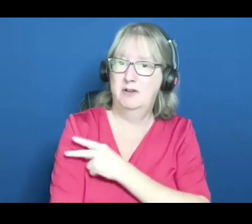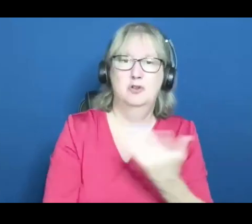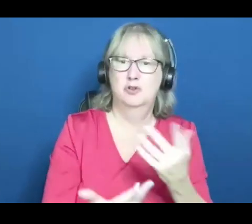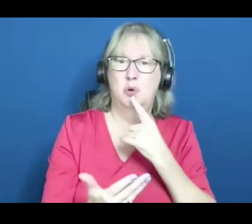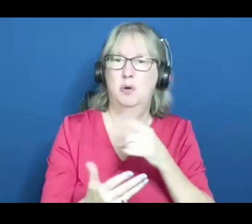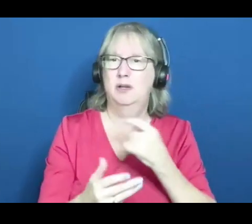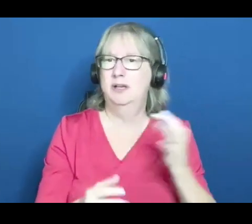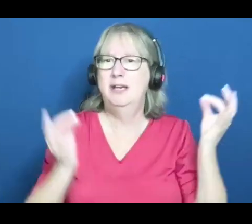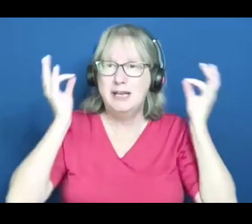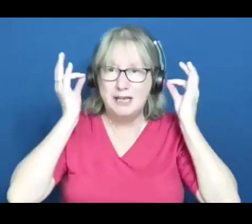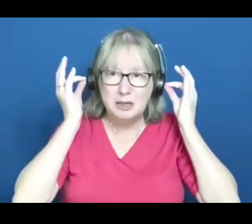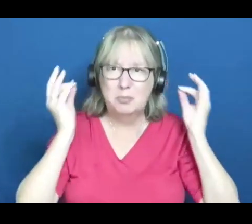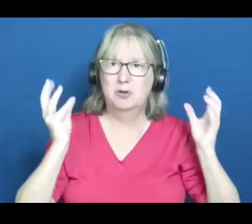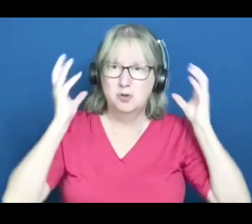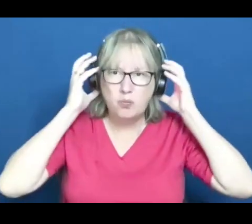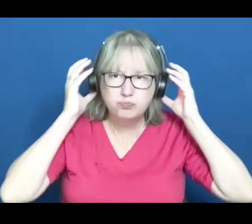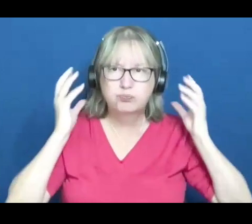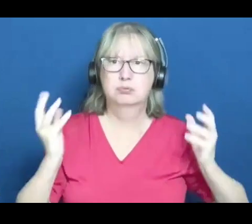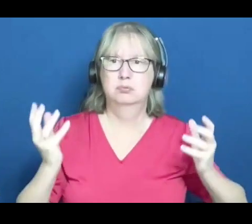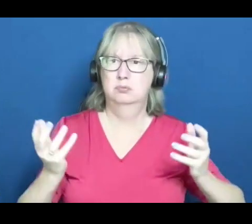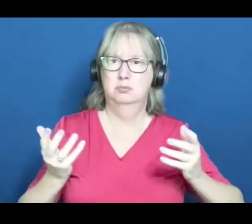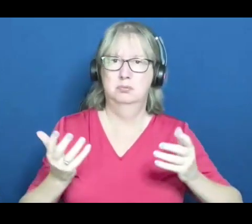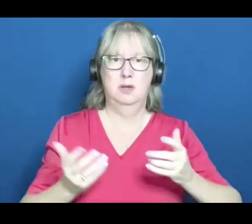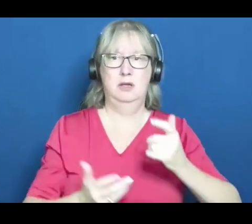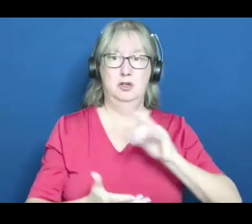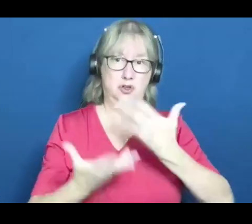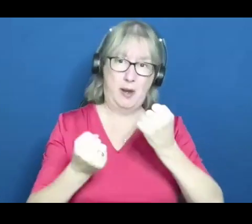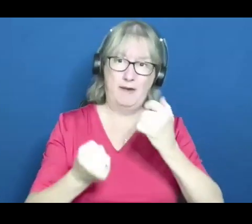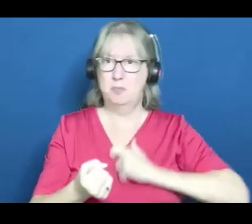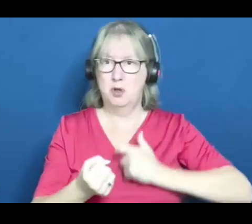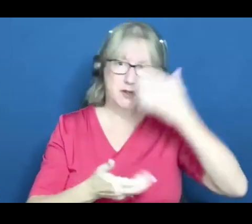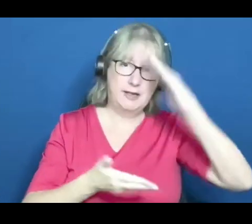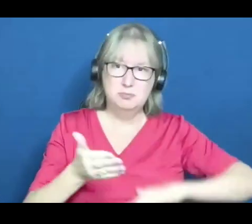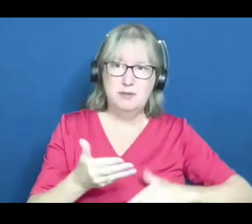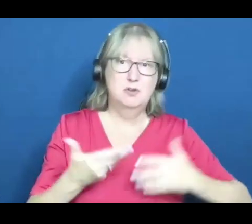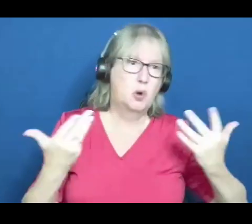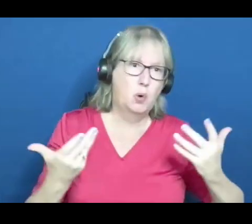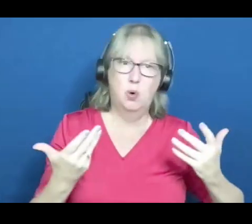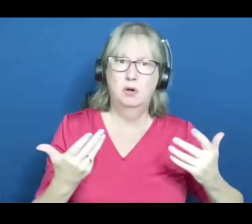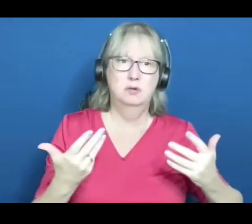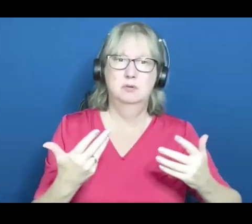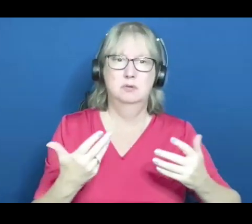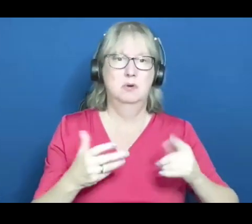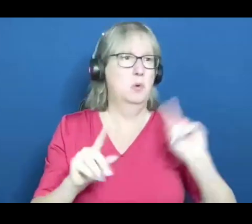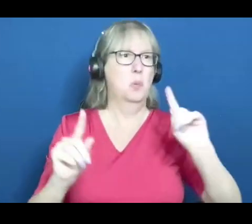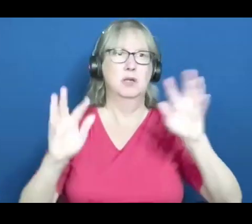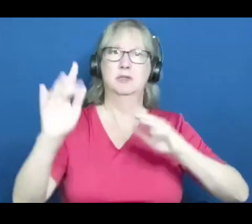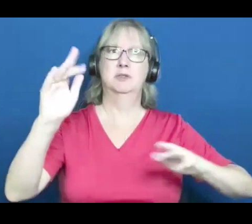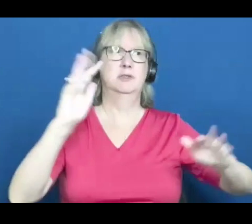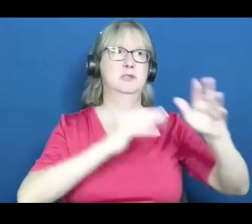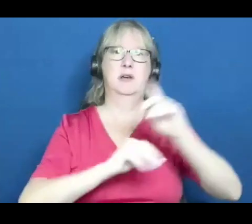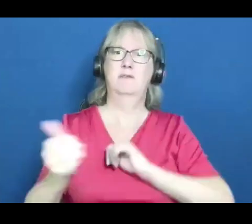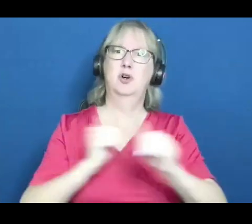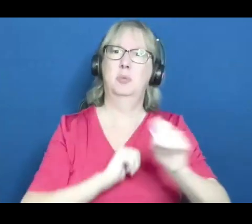things like earplugs, etc., whether there's any sort of personal experiences or anything in terms of what's out there for organisations